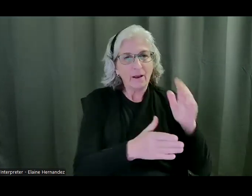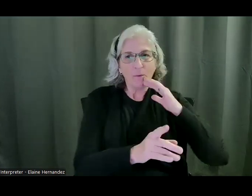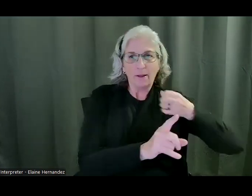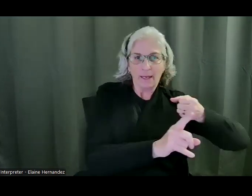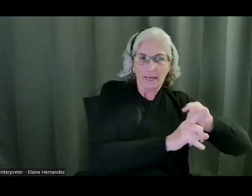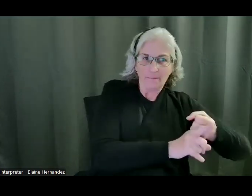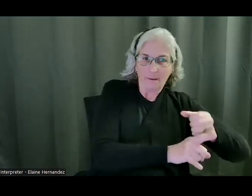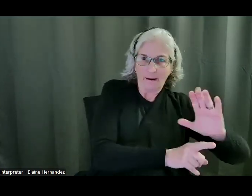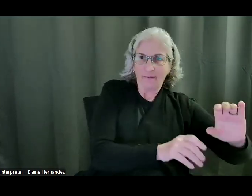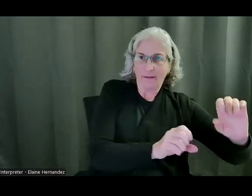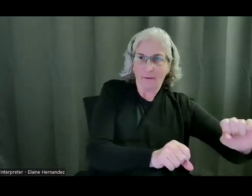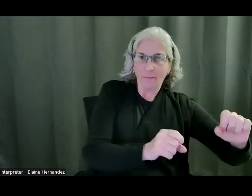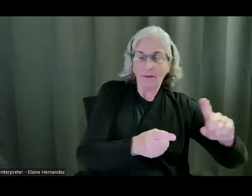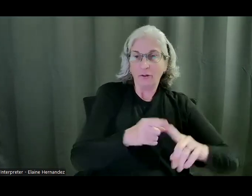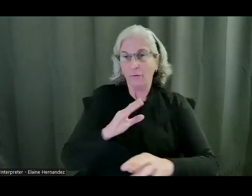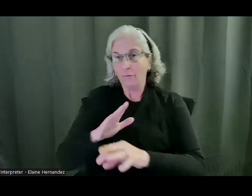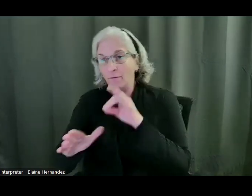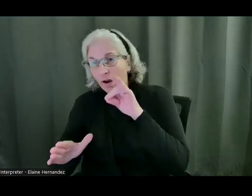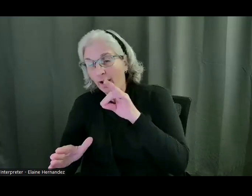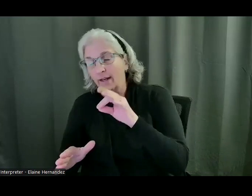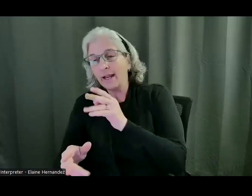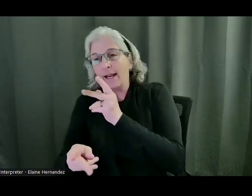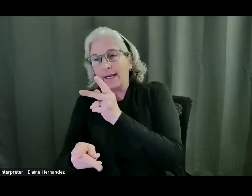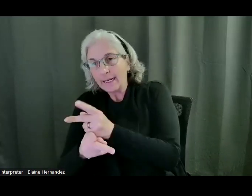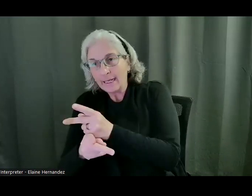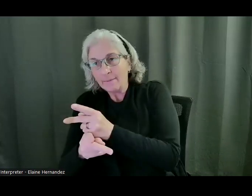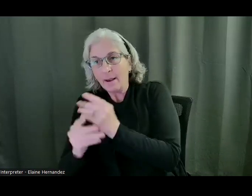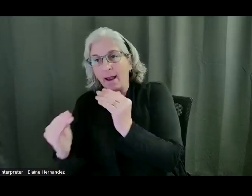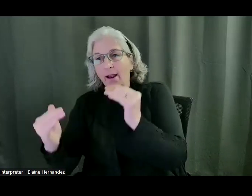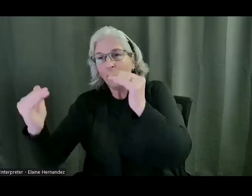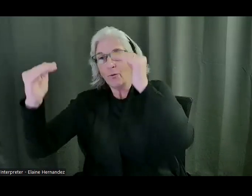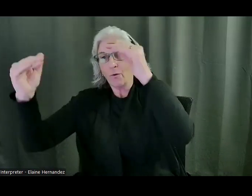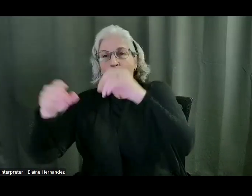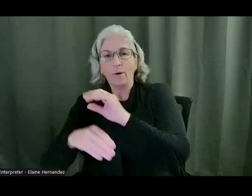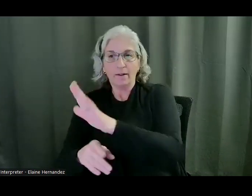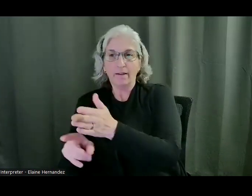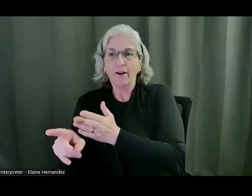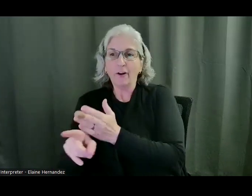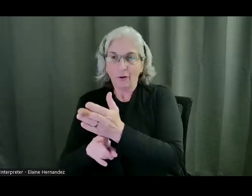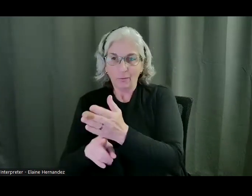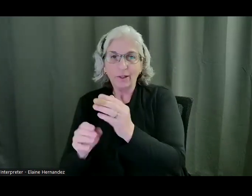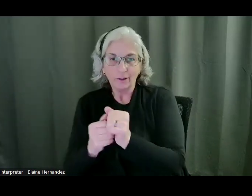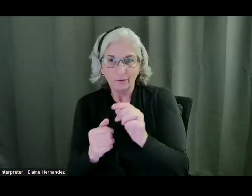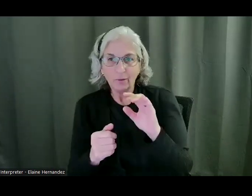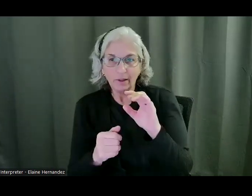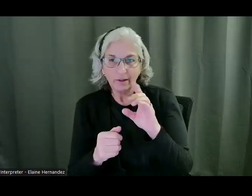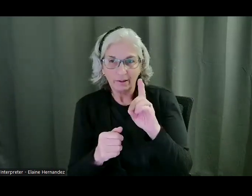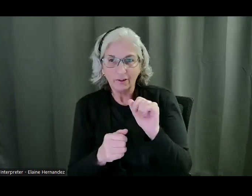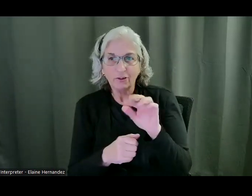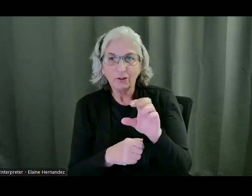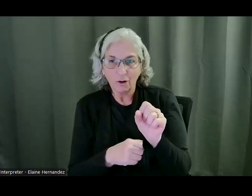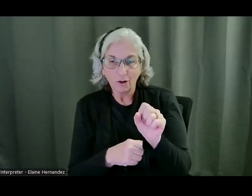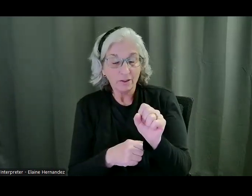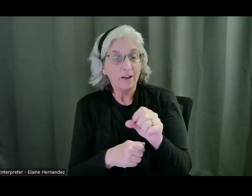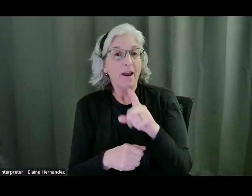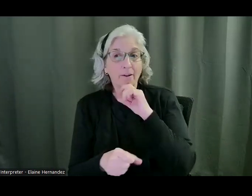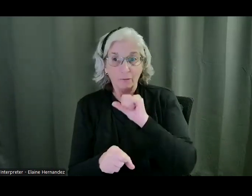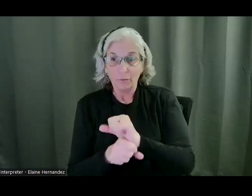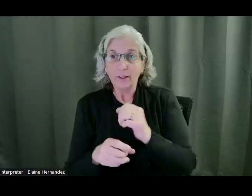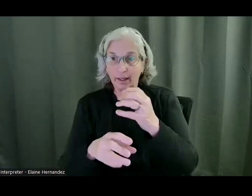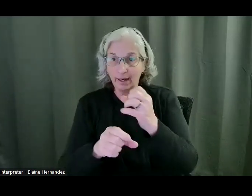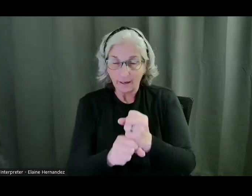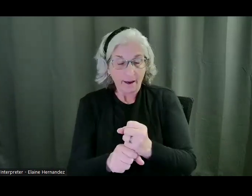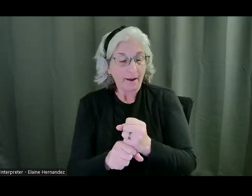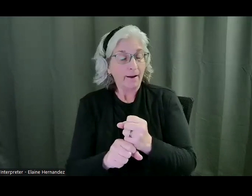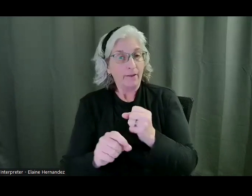to find and maintain and grow in their careers with DARS and achieve that intended outcome, right, of competitive